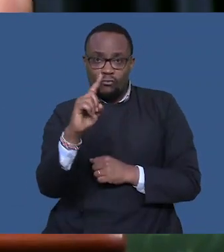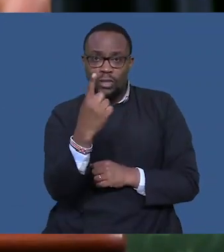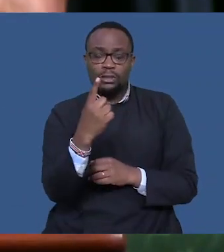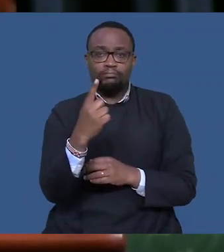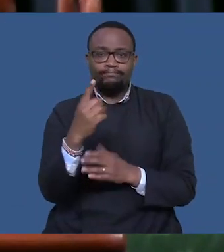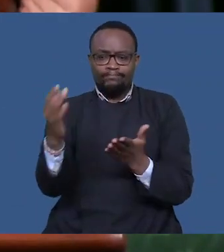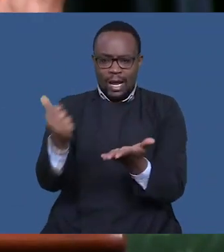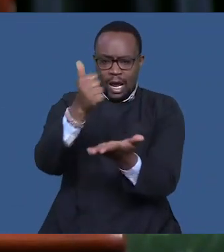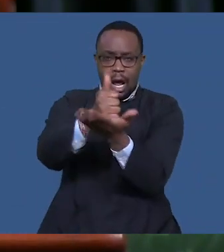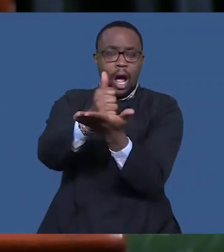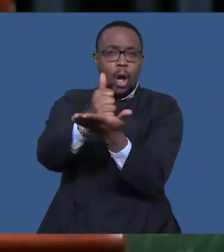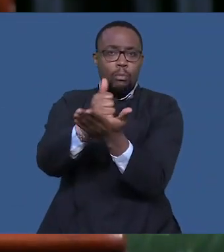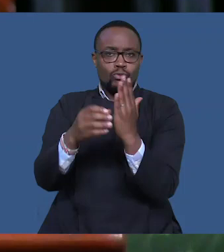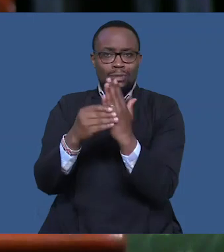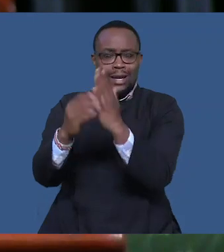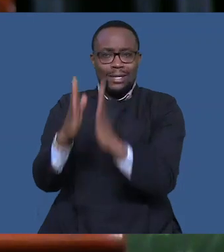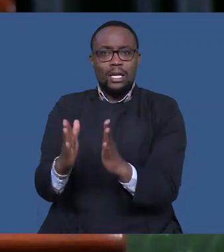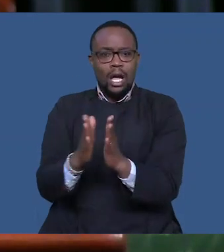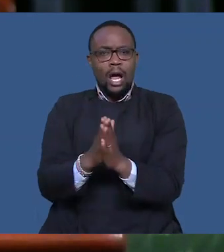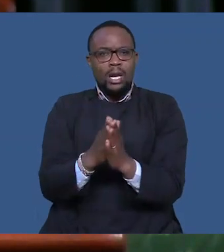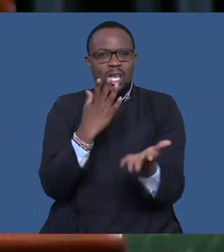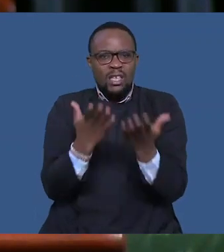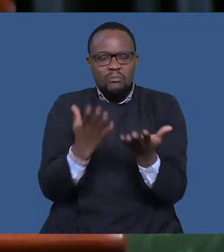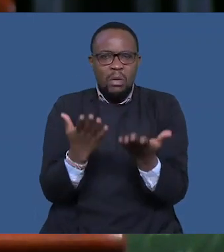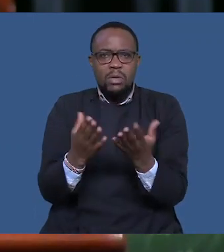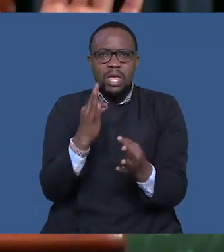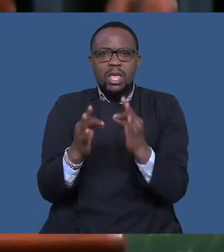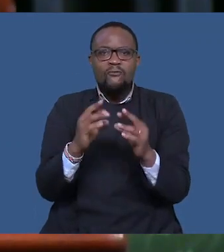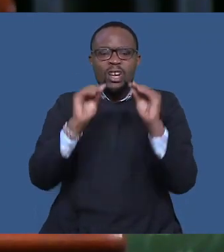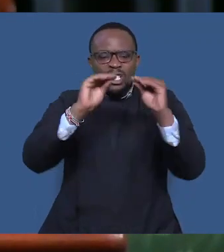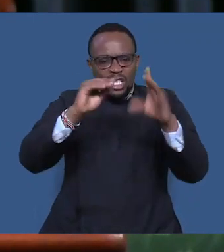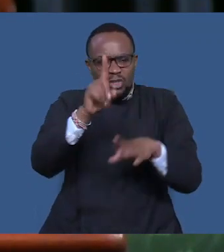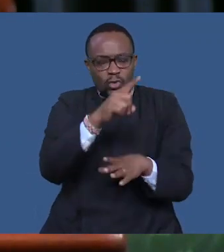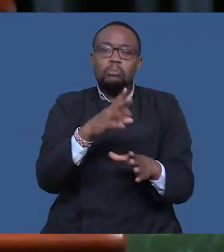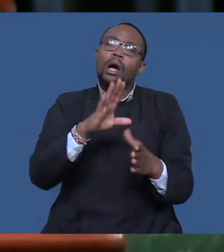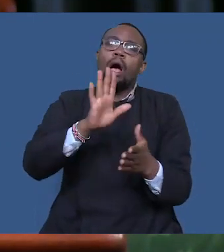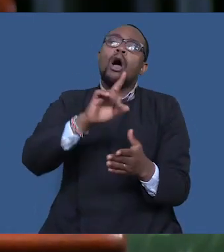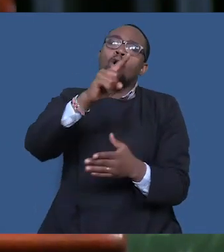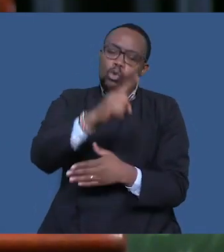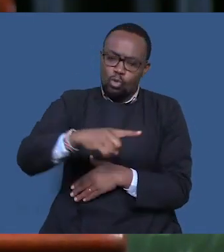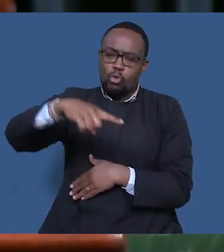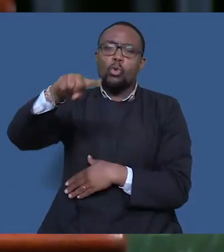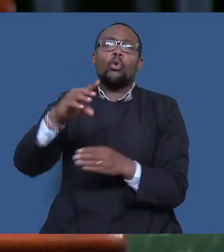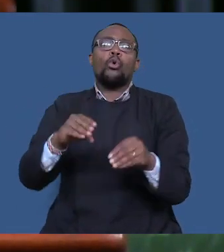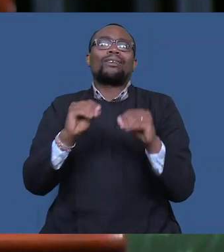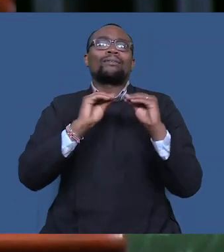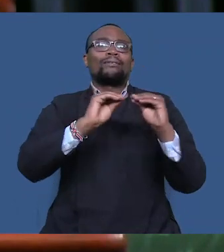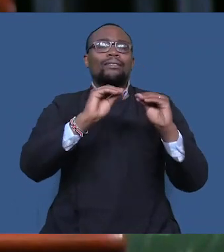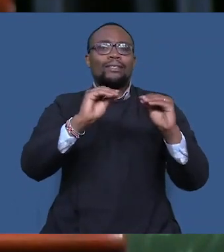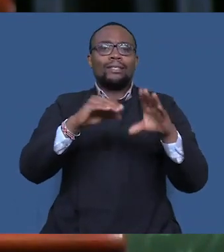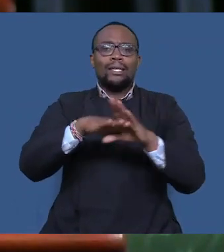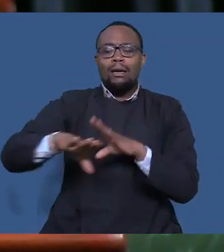was to also correct doctrinal error that was so prevalent at that time in that place that we have spoken of called